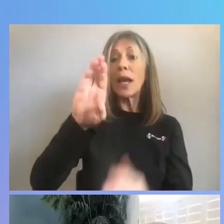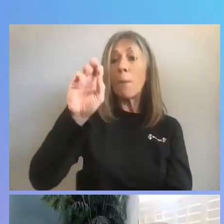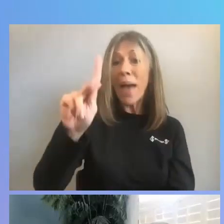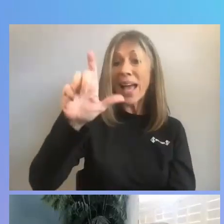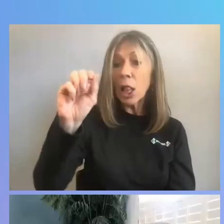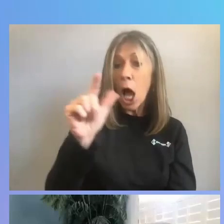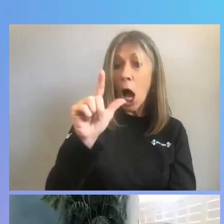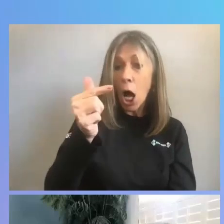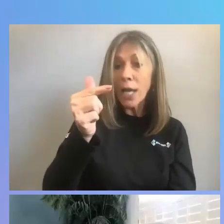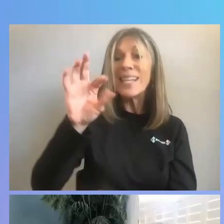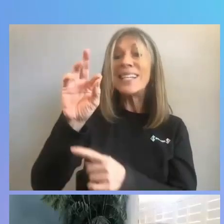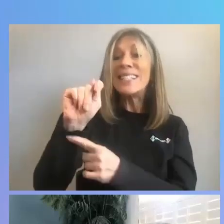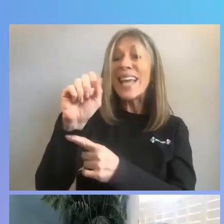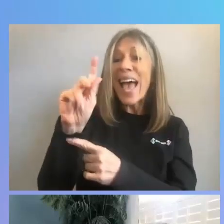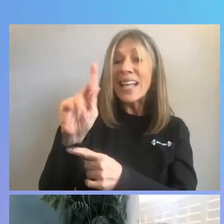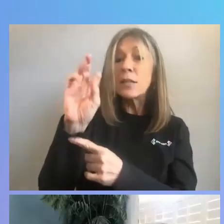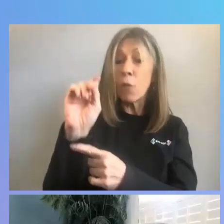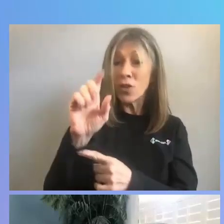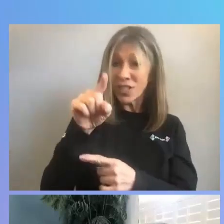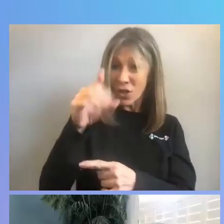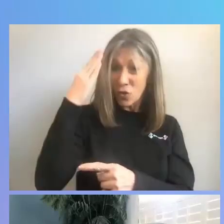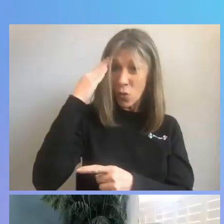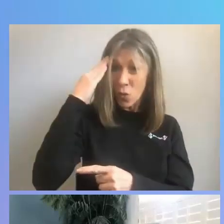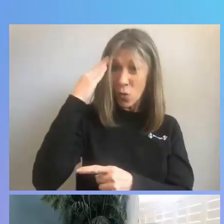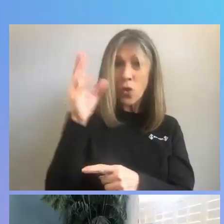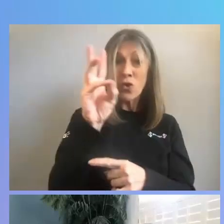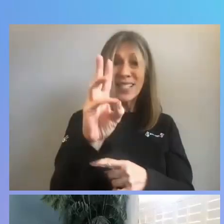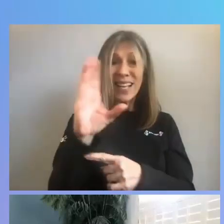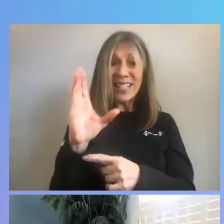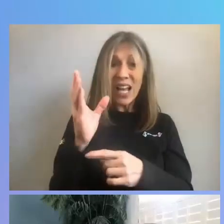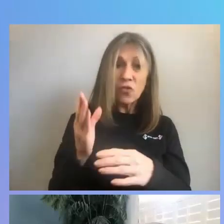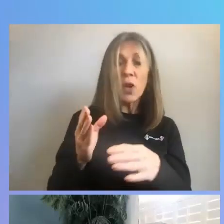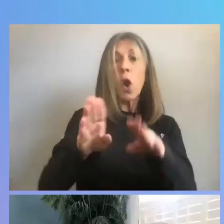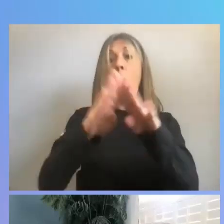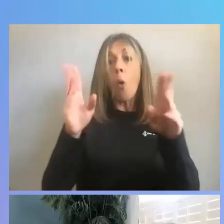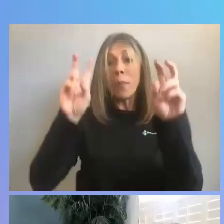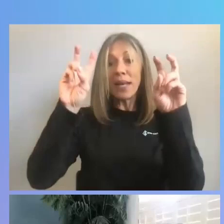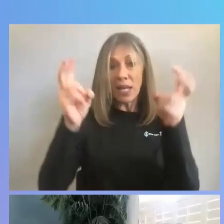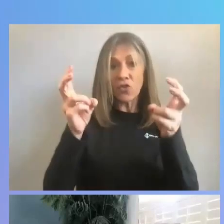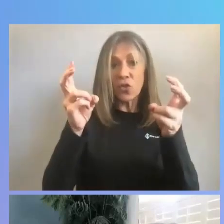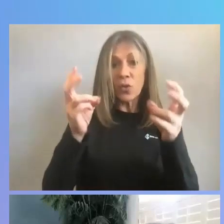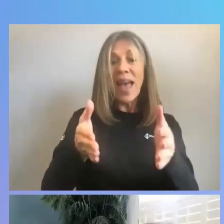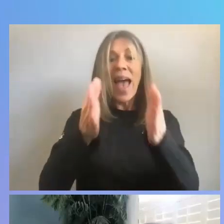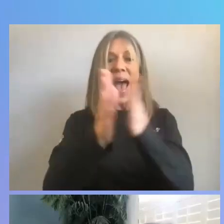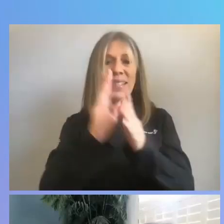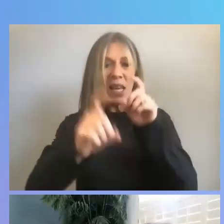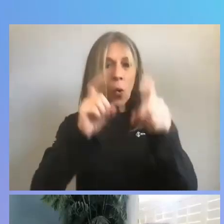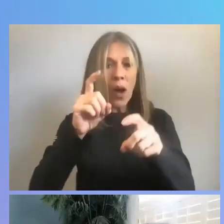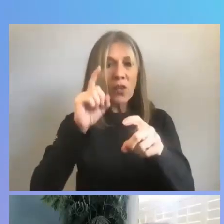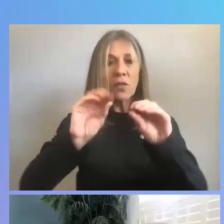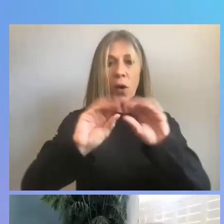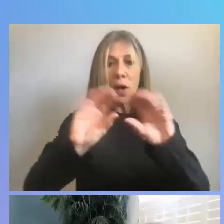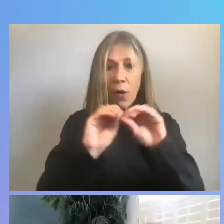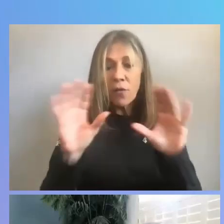force because did you know there are 600 plus open issues asking questions for clarification